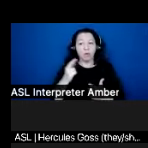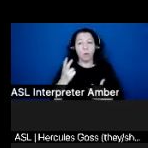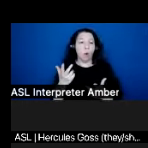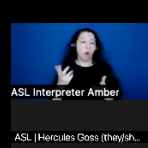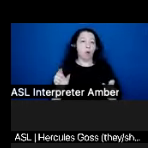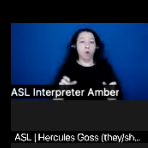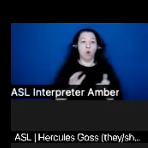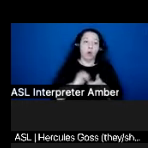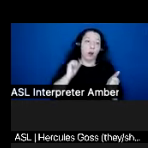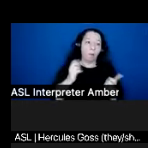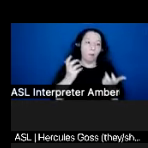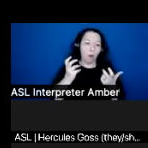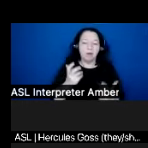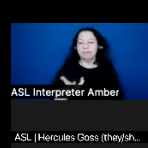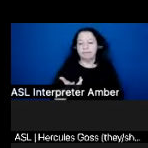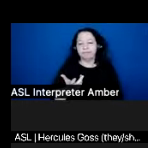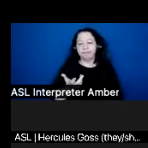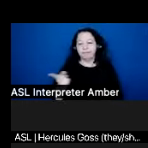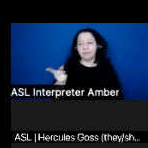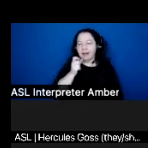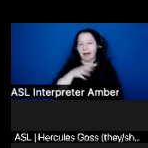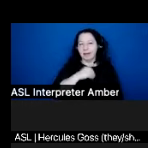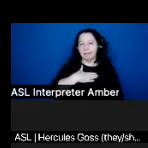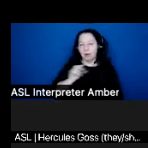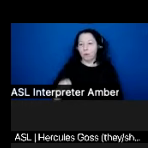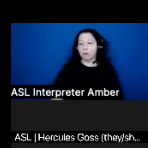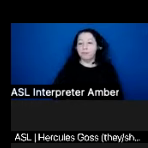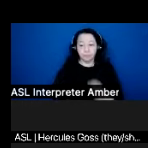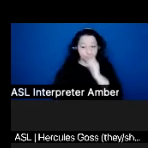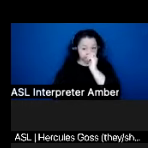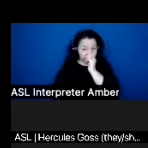absolutely. So I think what we're hearing too, right, is that with